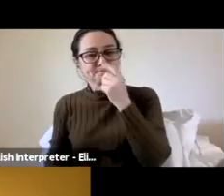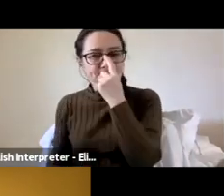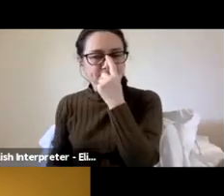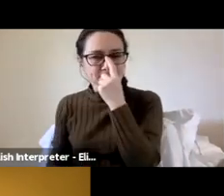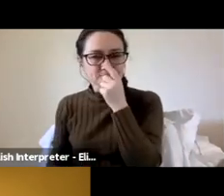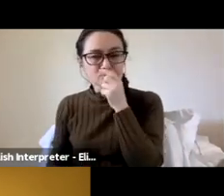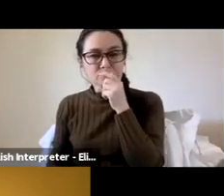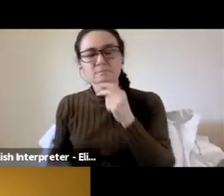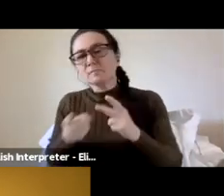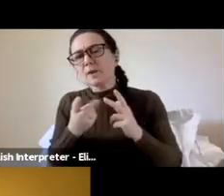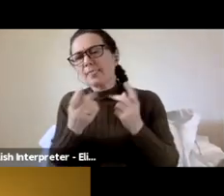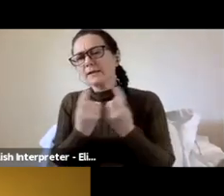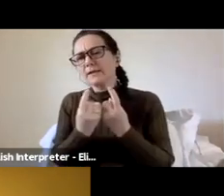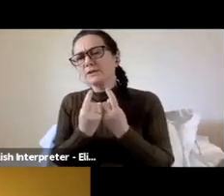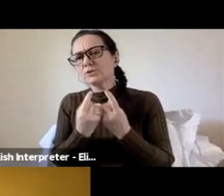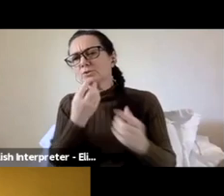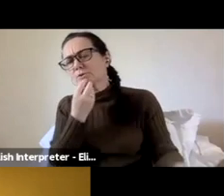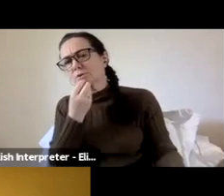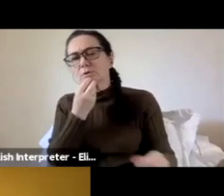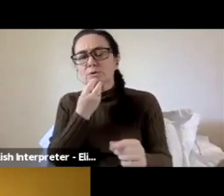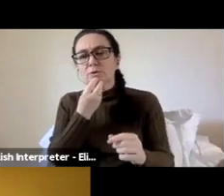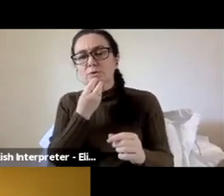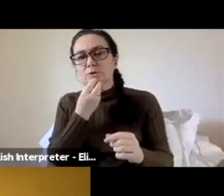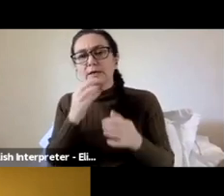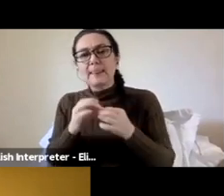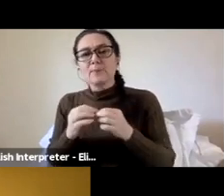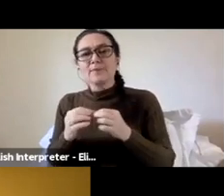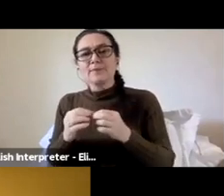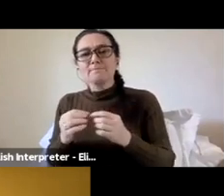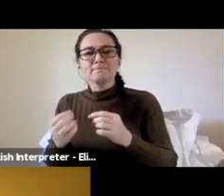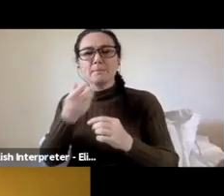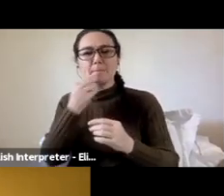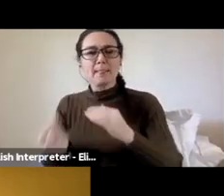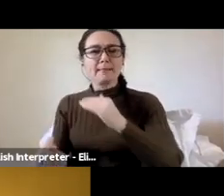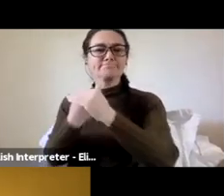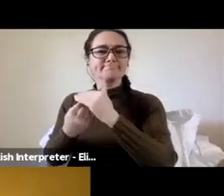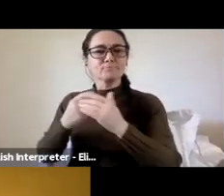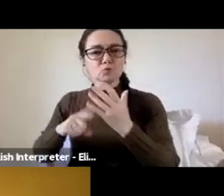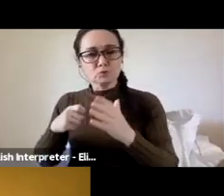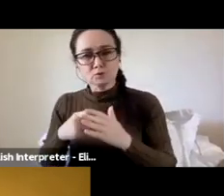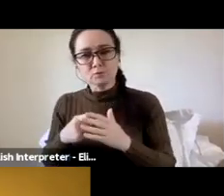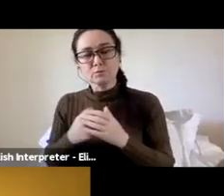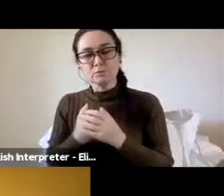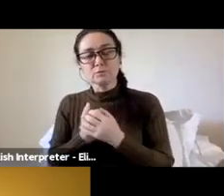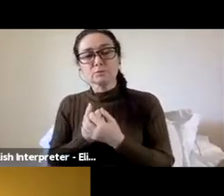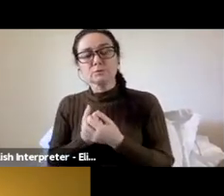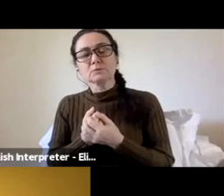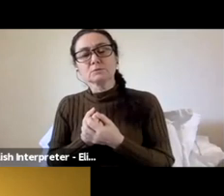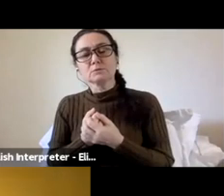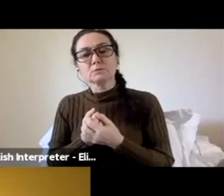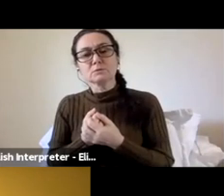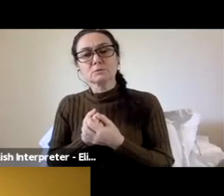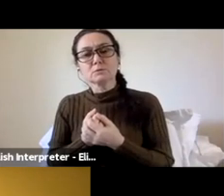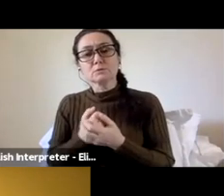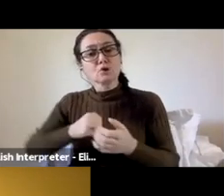address that the issue of immigration in their report. So they were quite